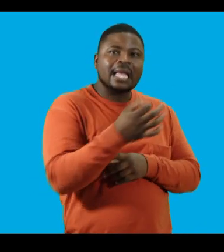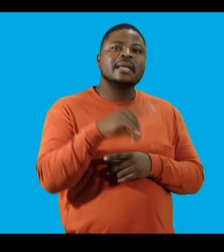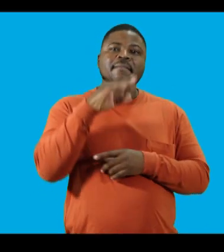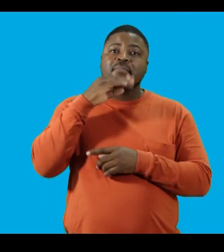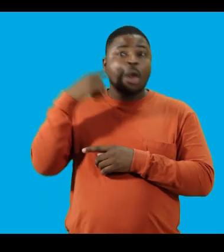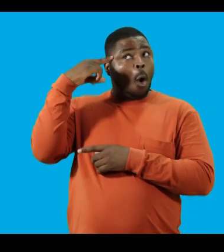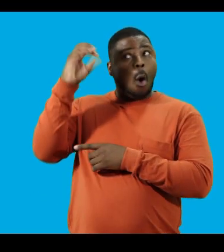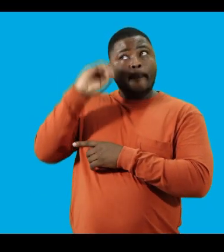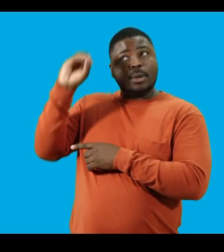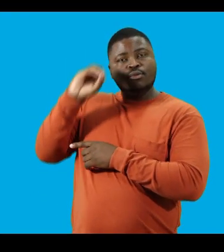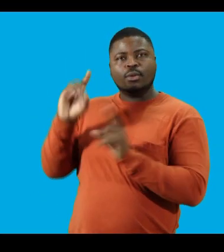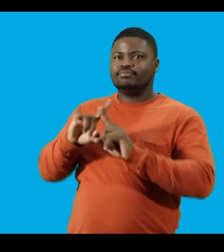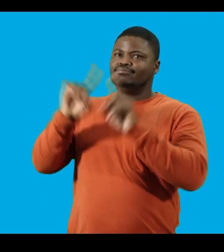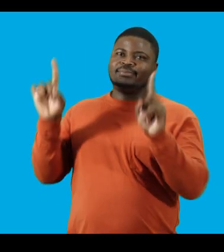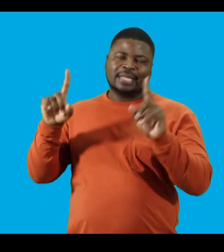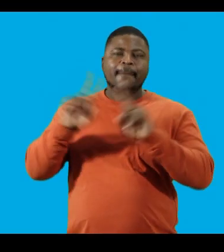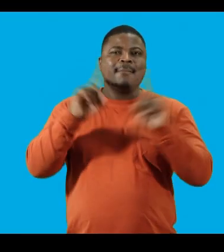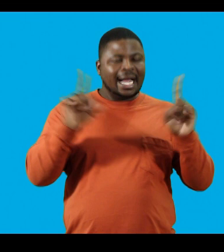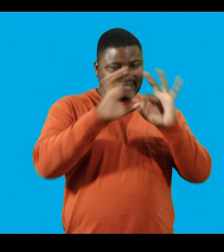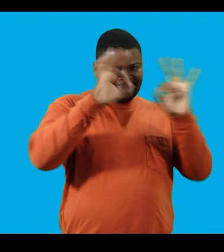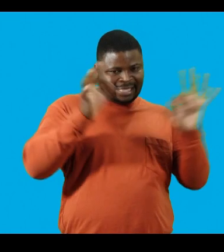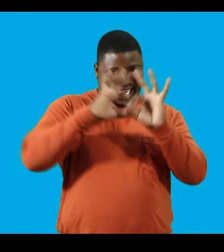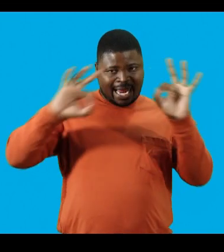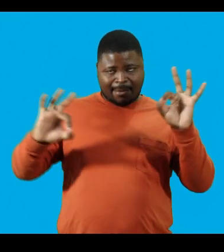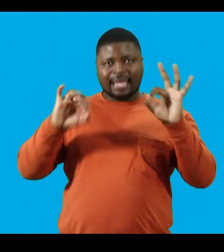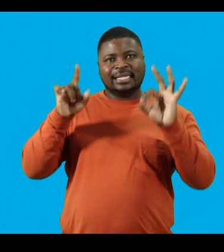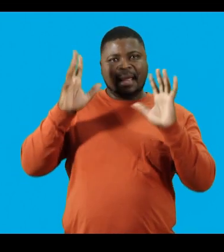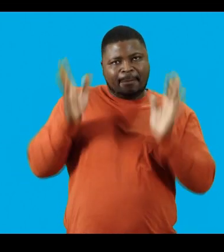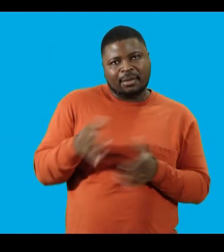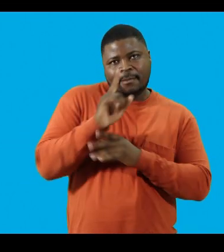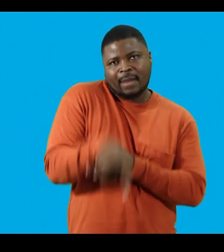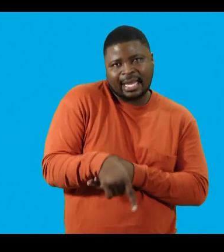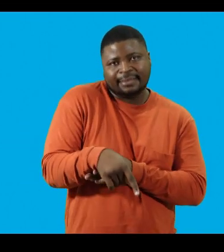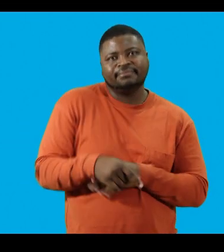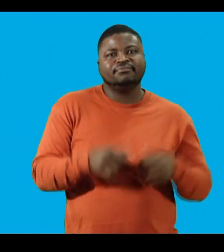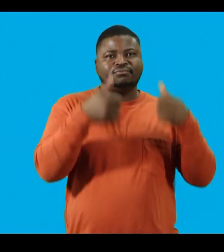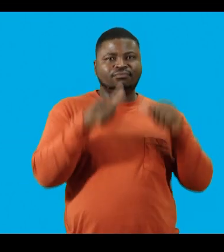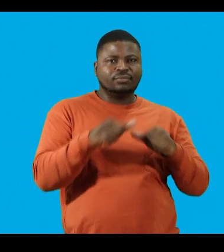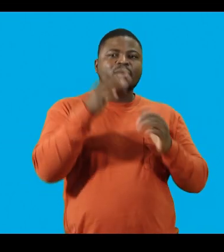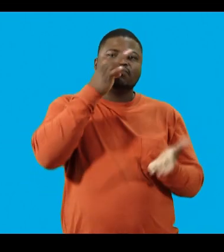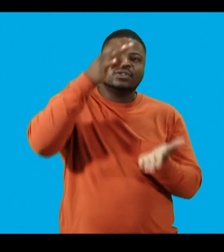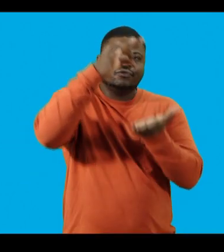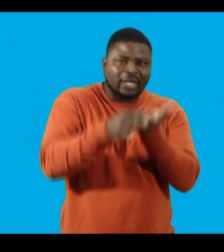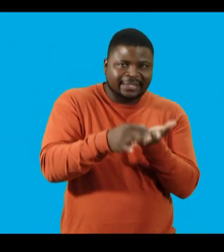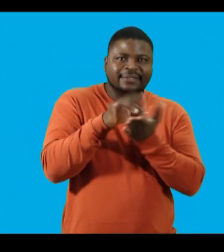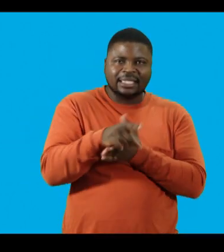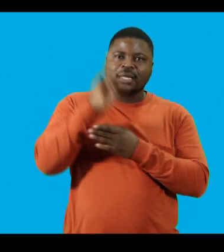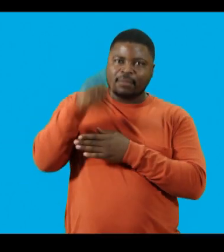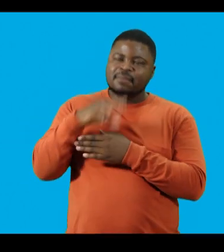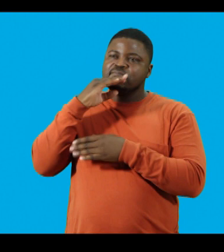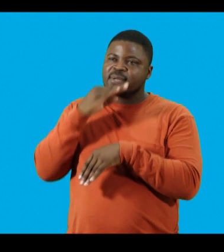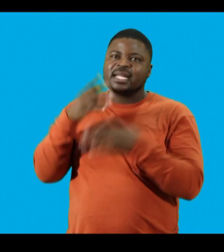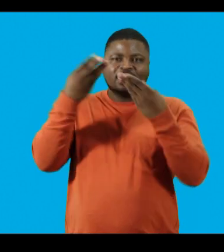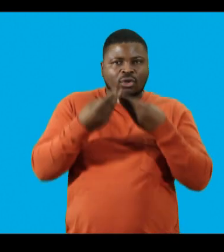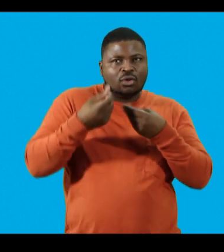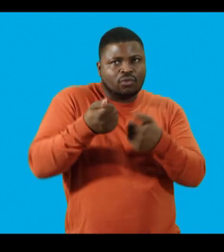an opinion, it's a statement. And then suggest is where you offer explanation